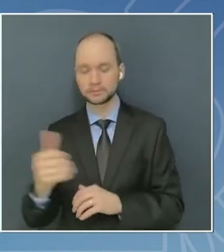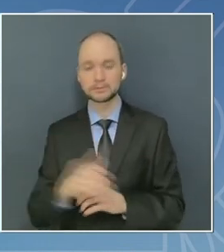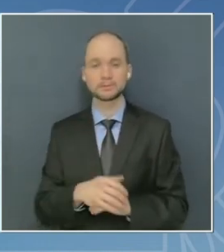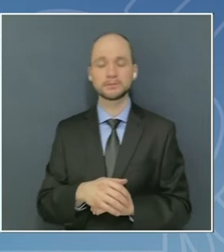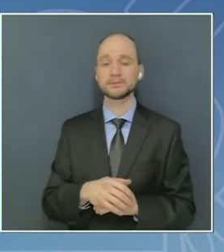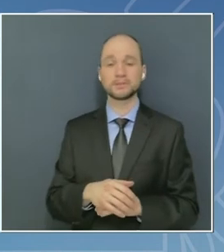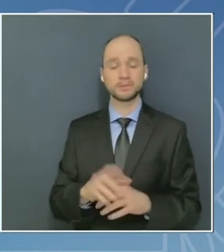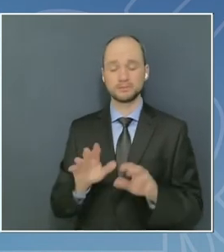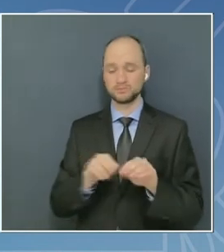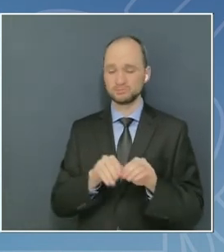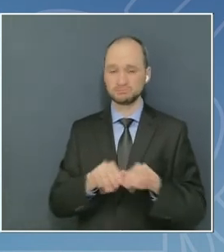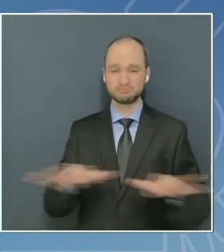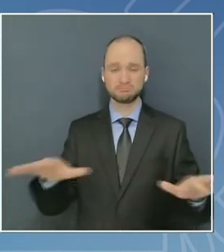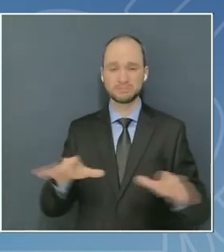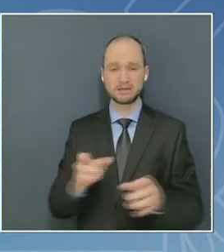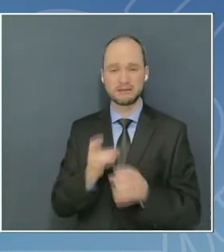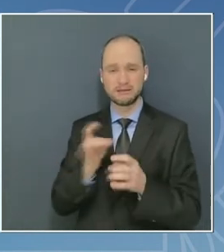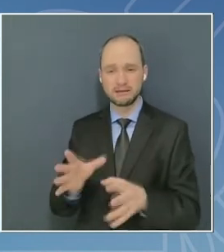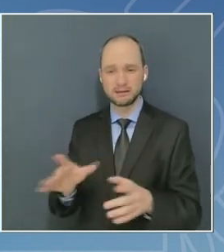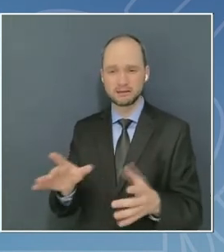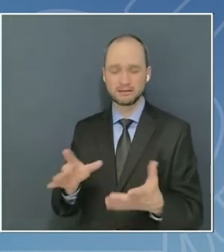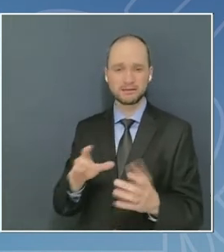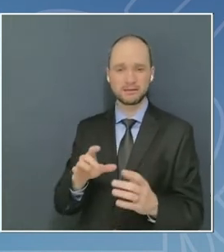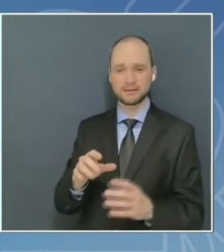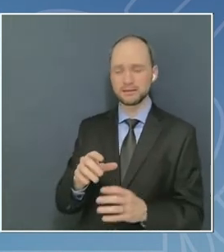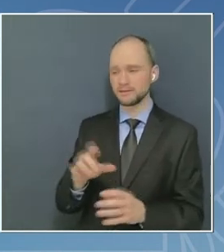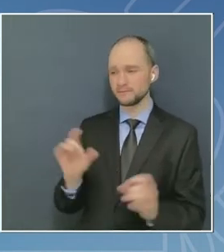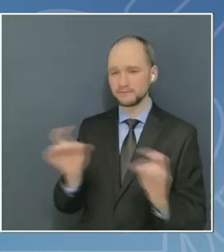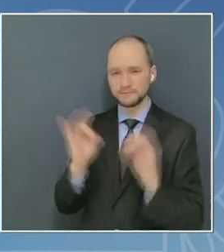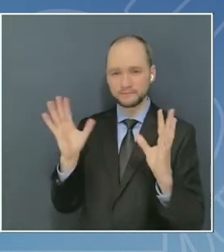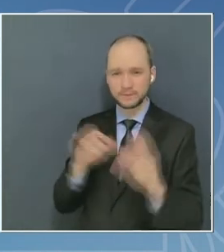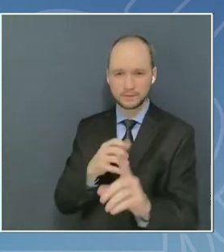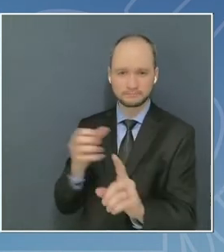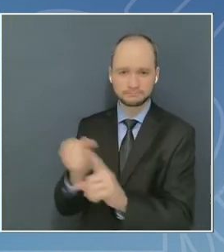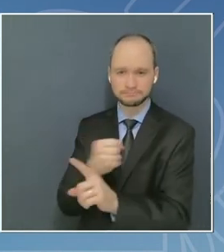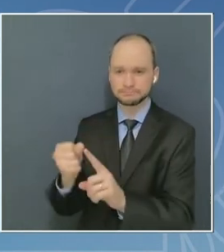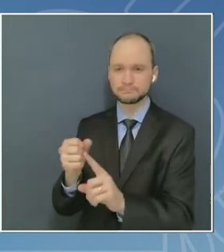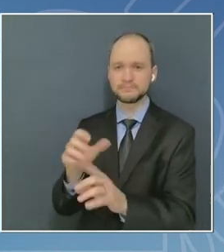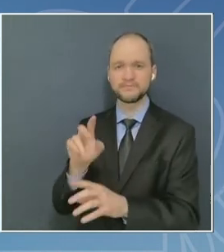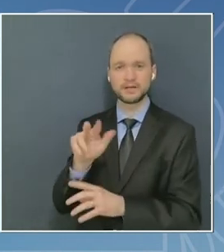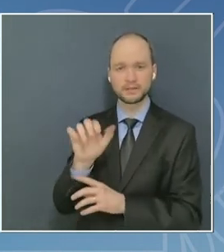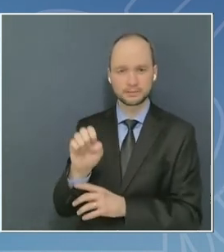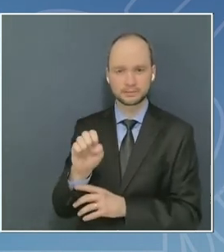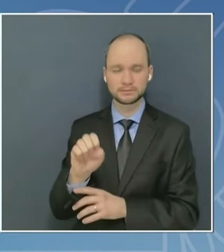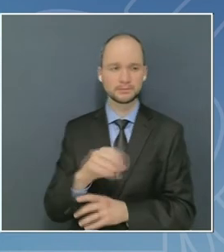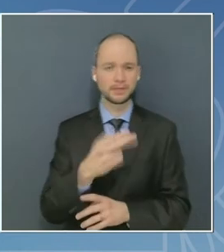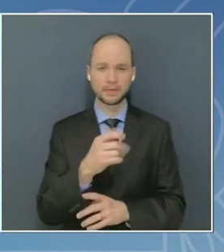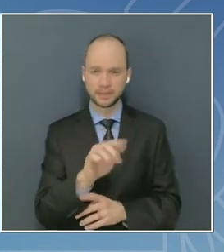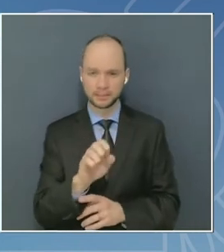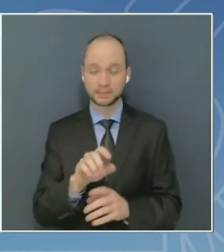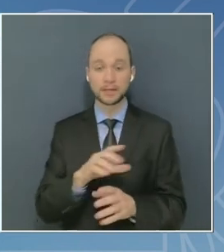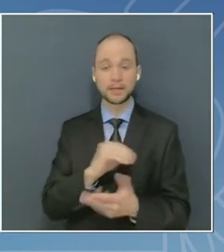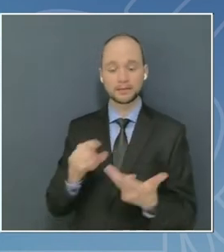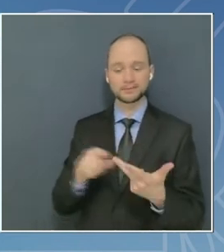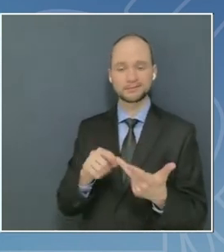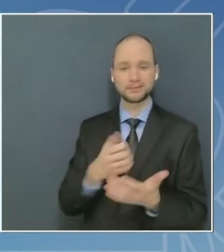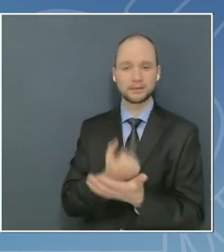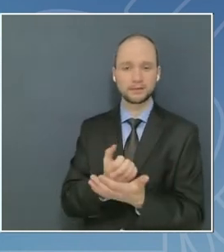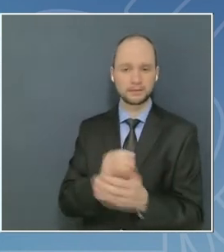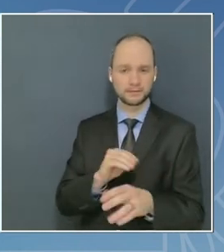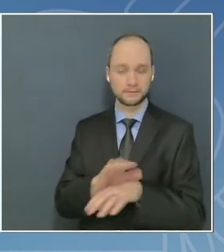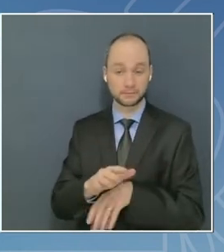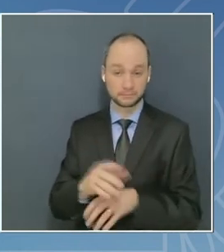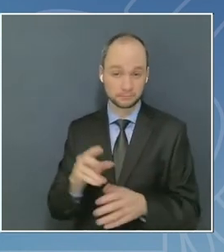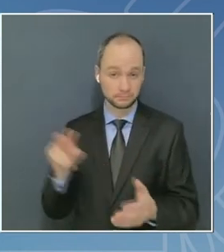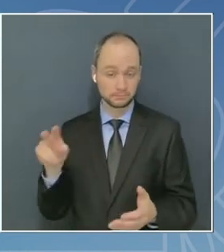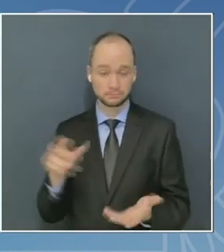and violence against people who are visibly othered, and the economic effects. Honestly, I mean, if you look at the crisis that the pandemic